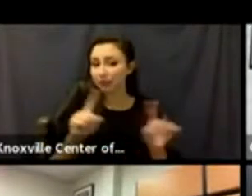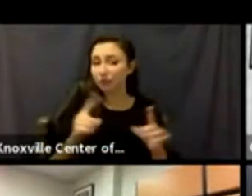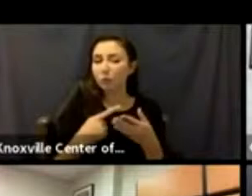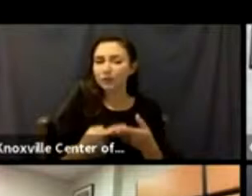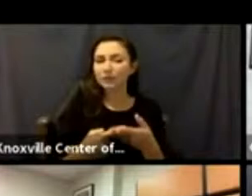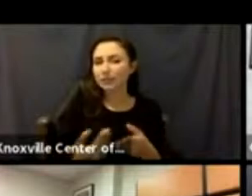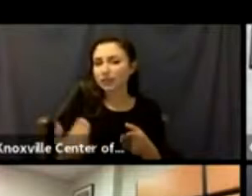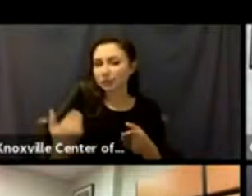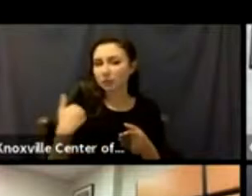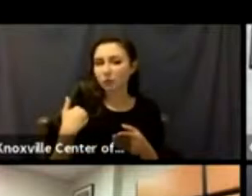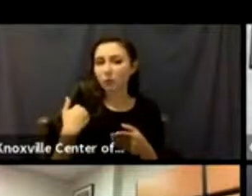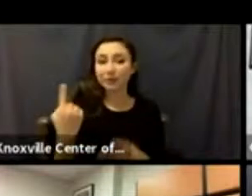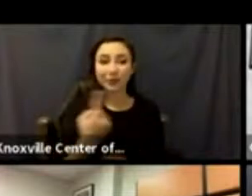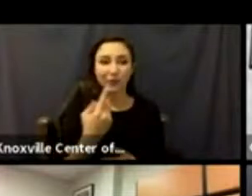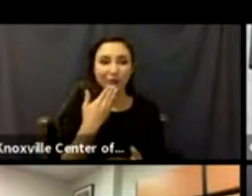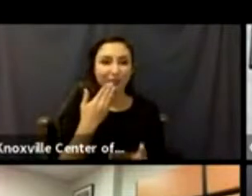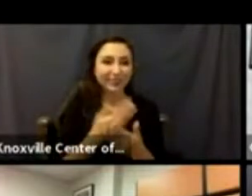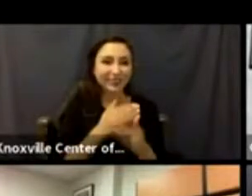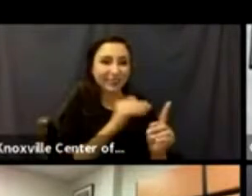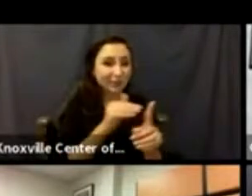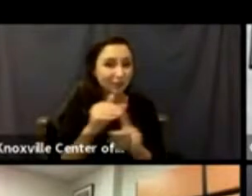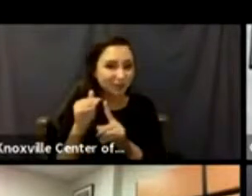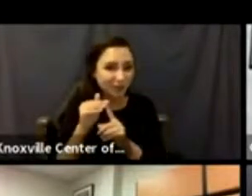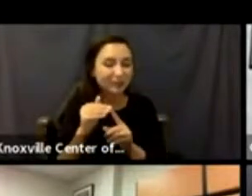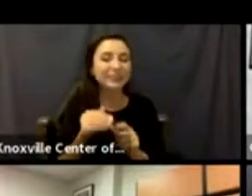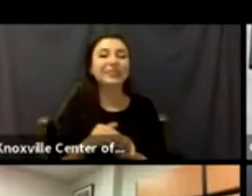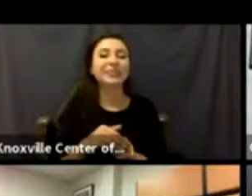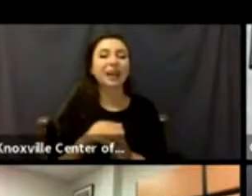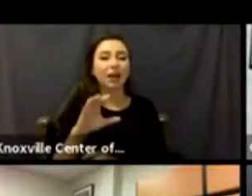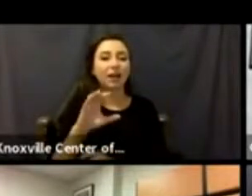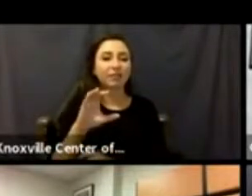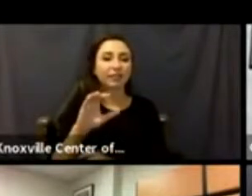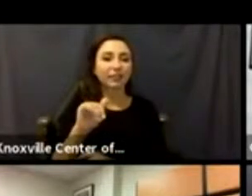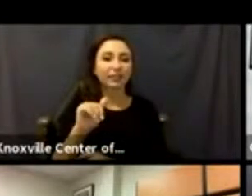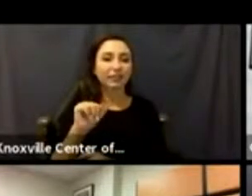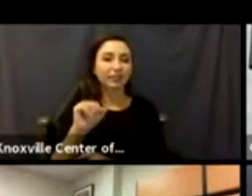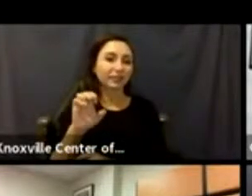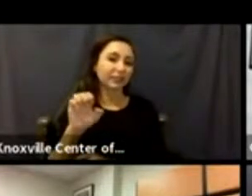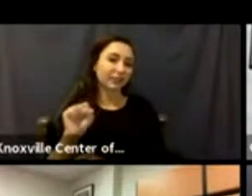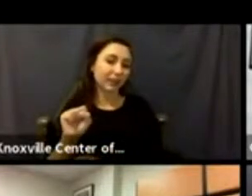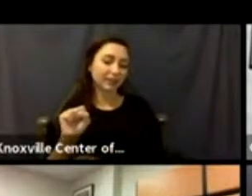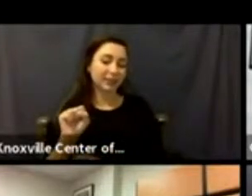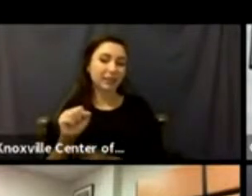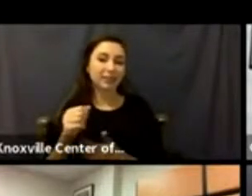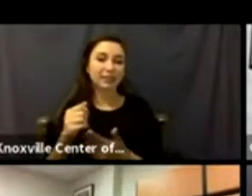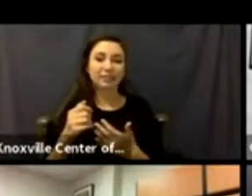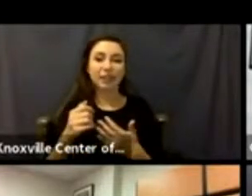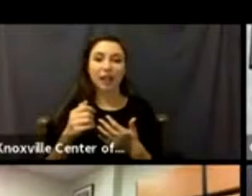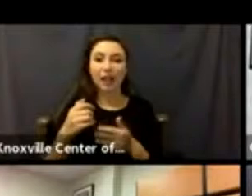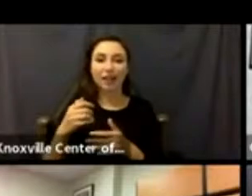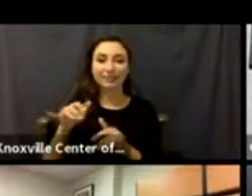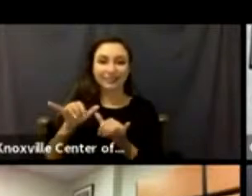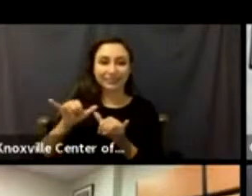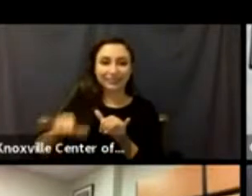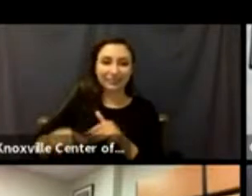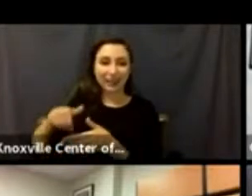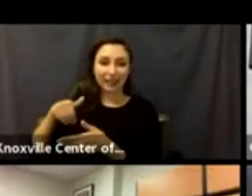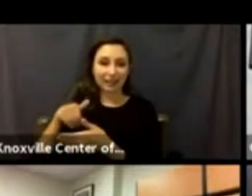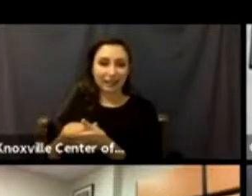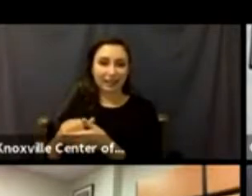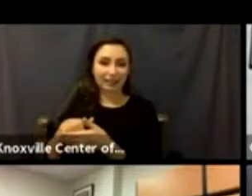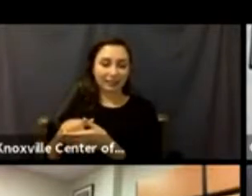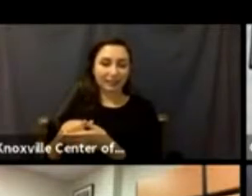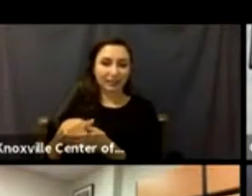previously, but it is always good to remind folks of cases that are living or staying in Knox County